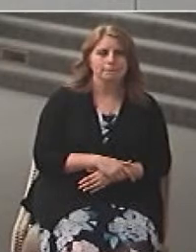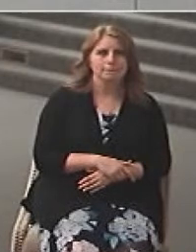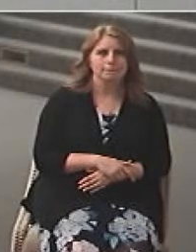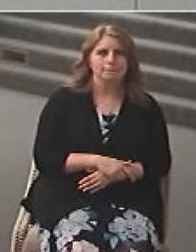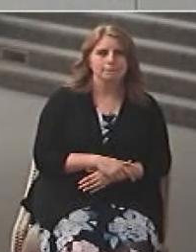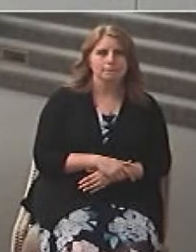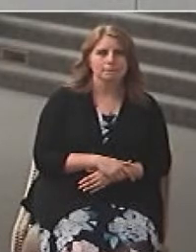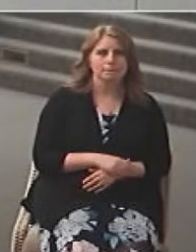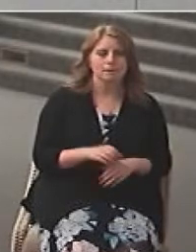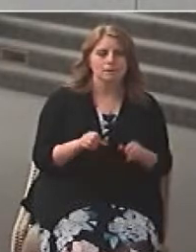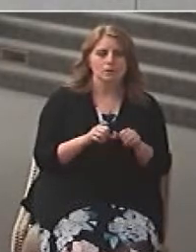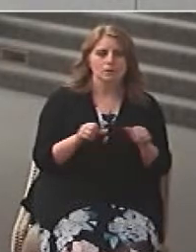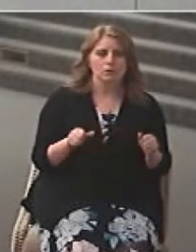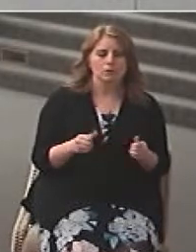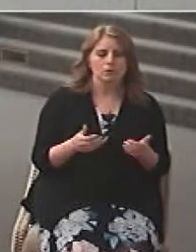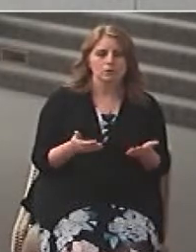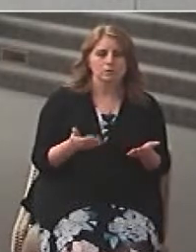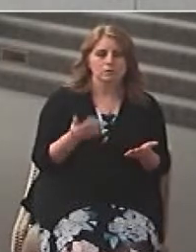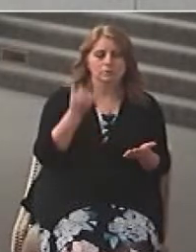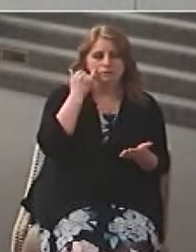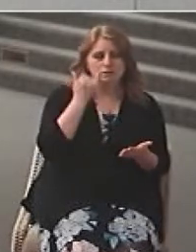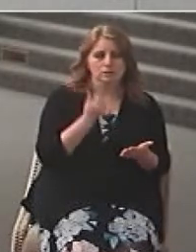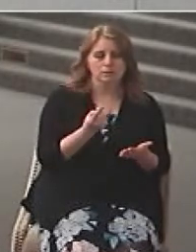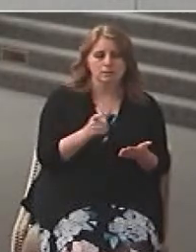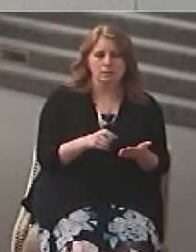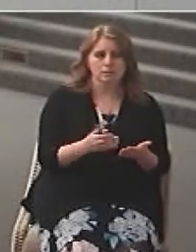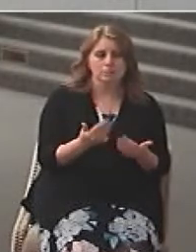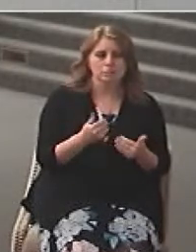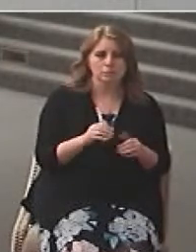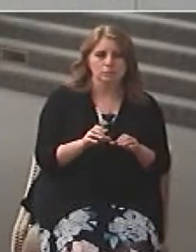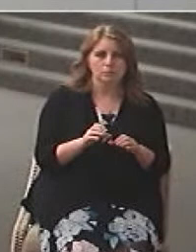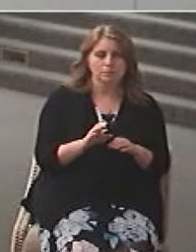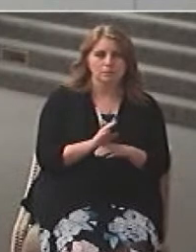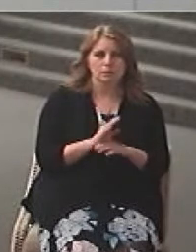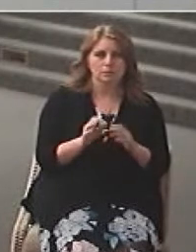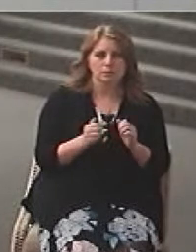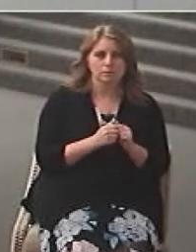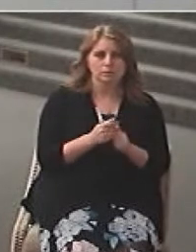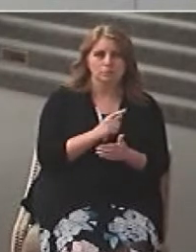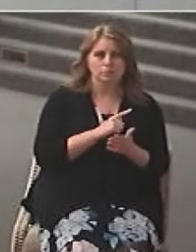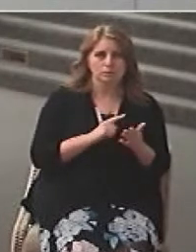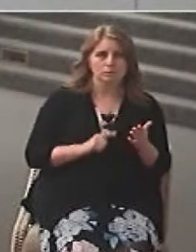The altar is open for those of you that need to come do business with the Lord.